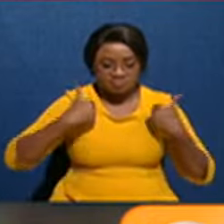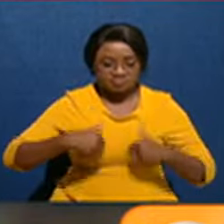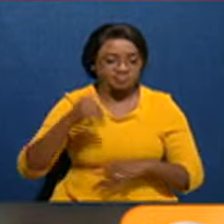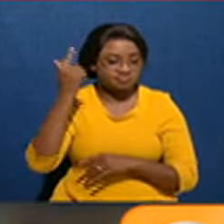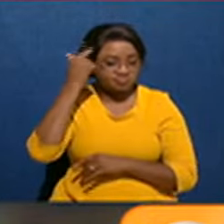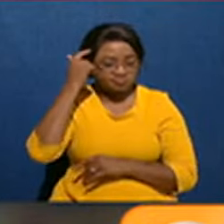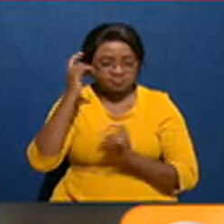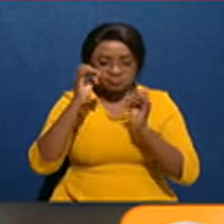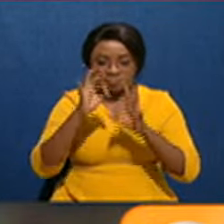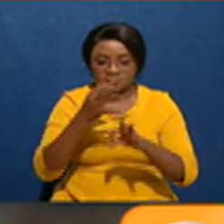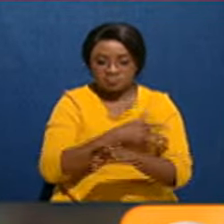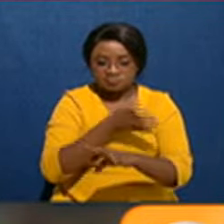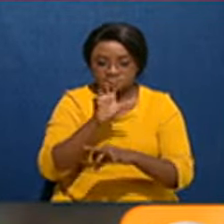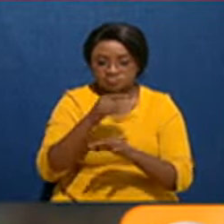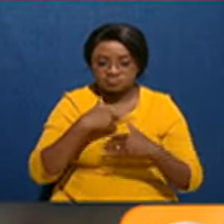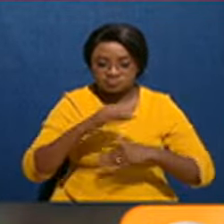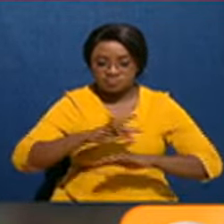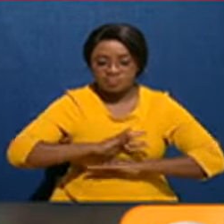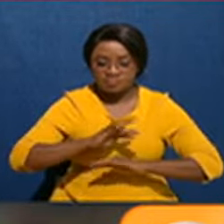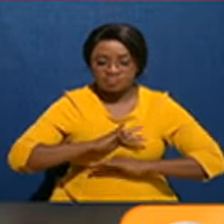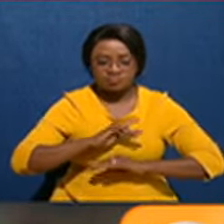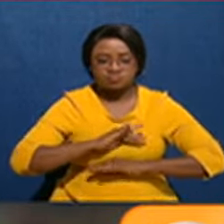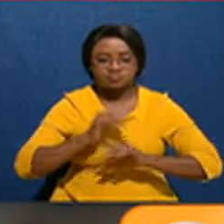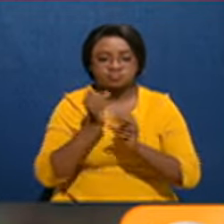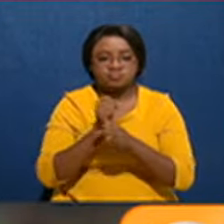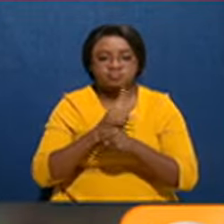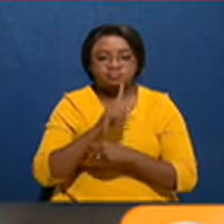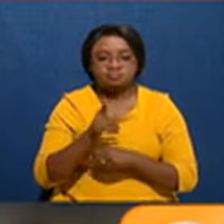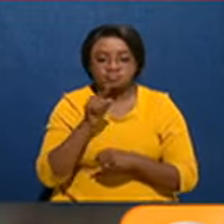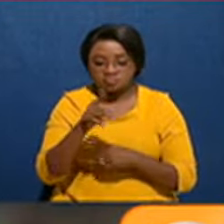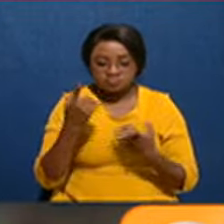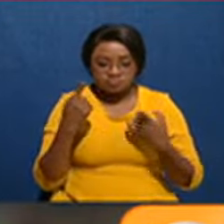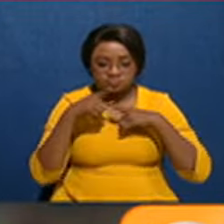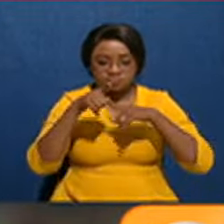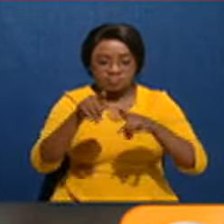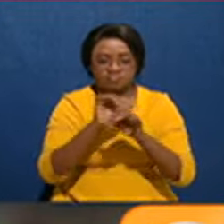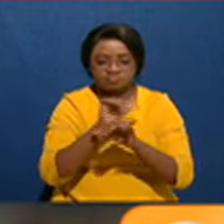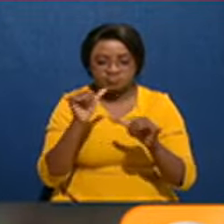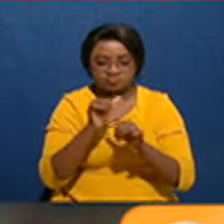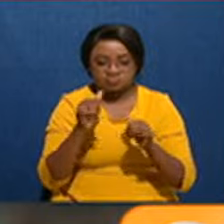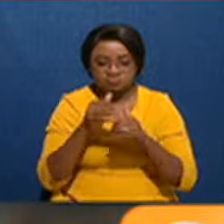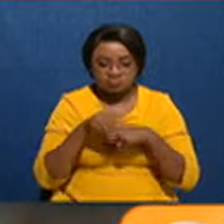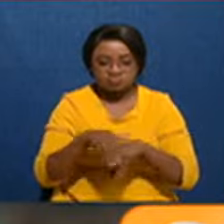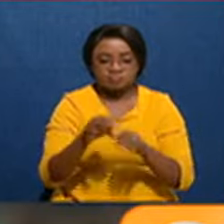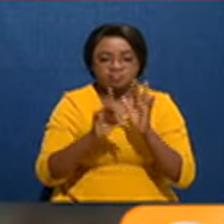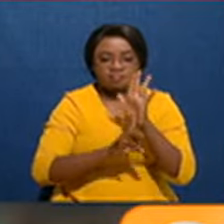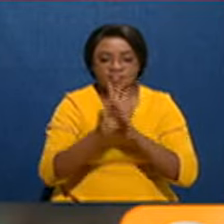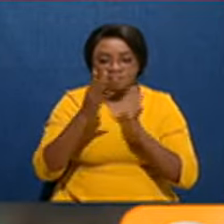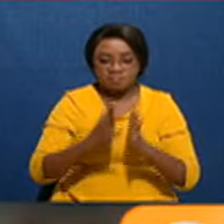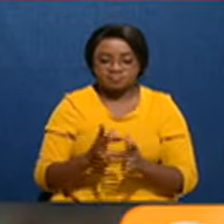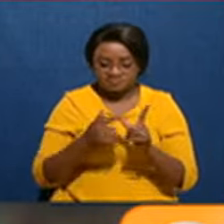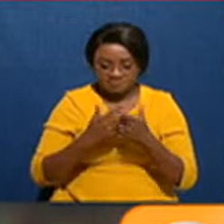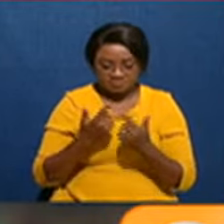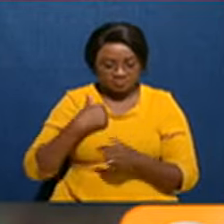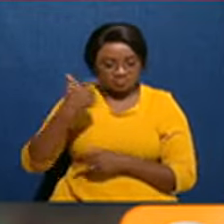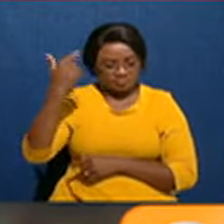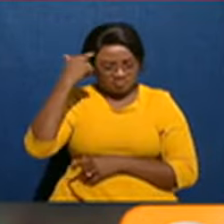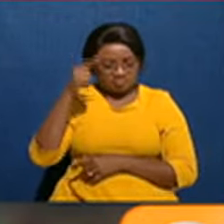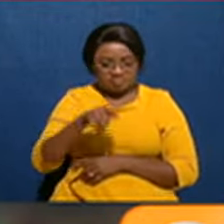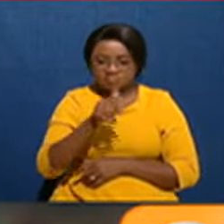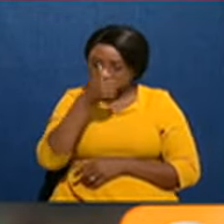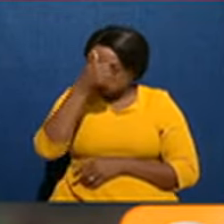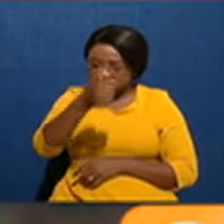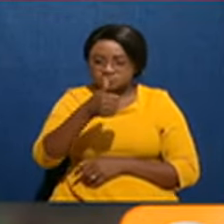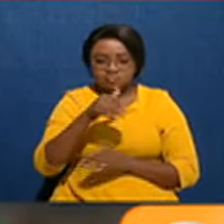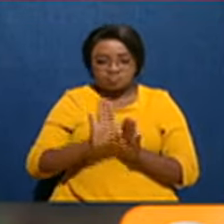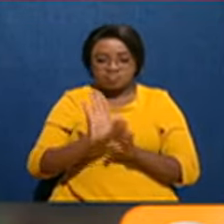enough to do the to ensure that the compliance is being followed by the developers, I think that will be the next a good step. And furthermore,